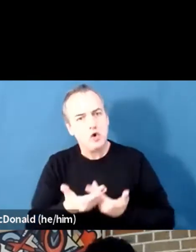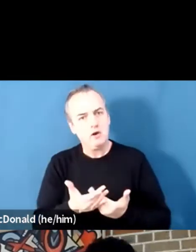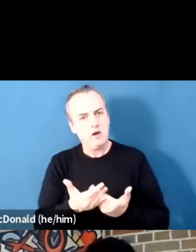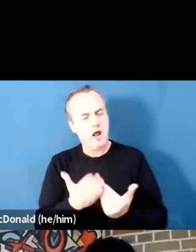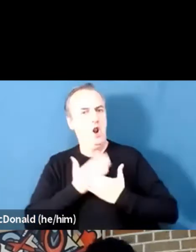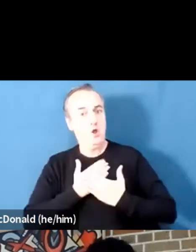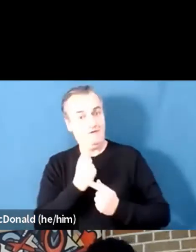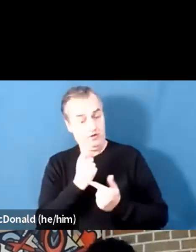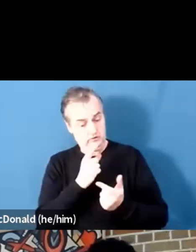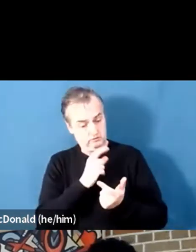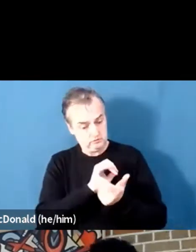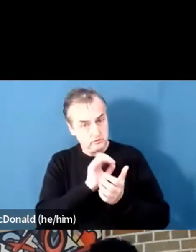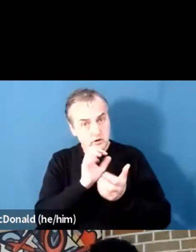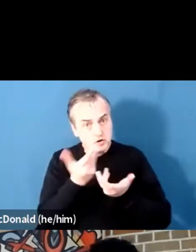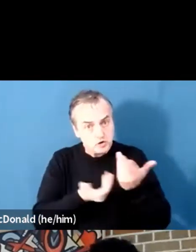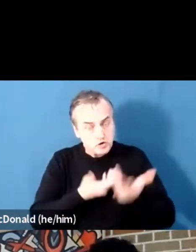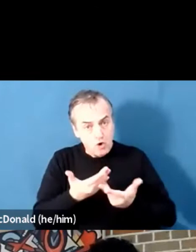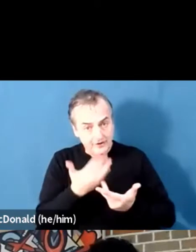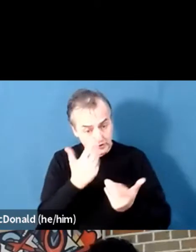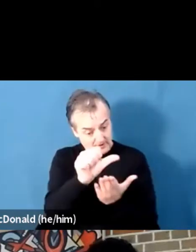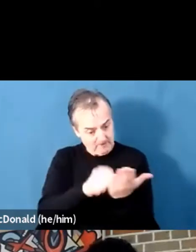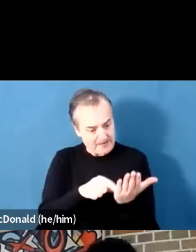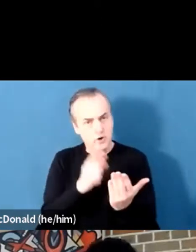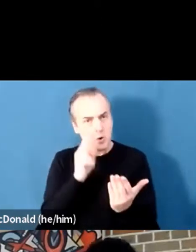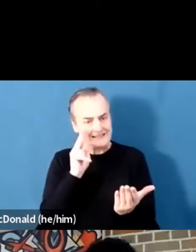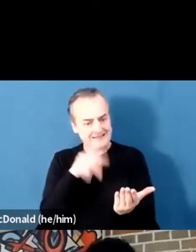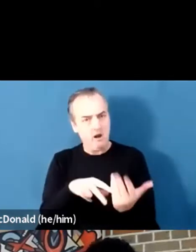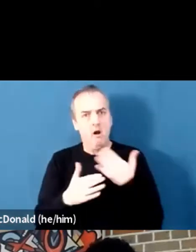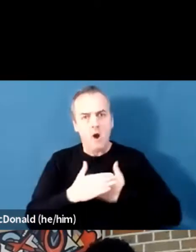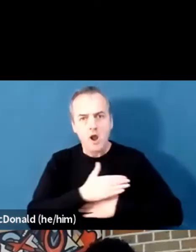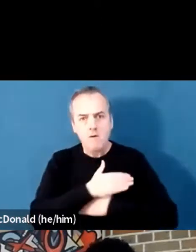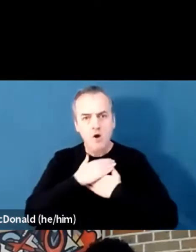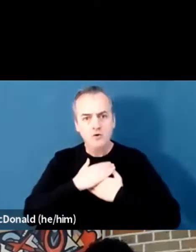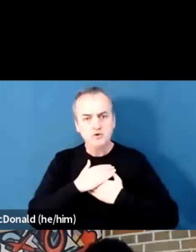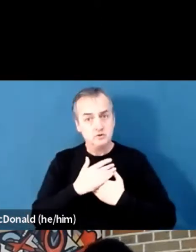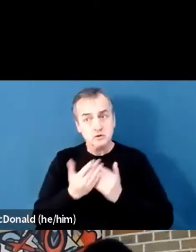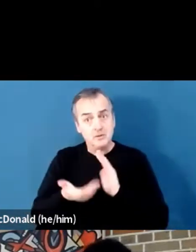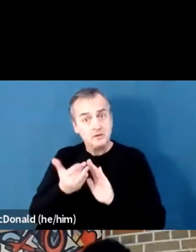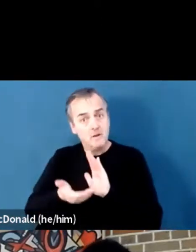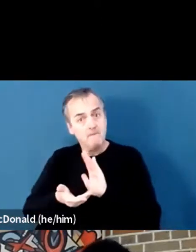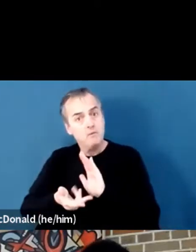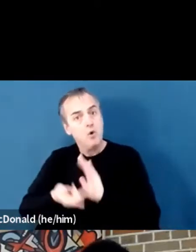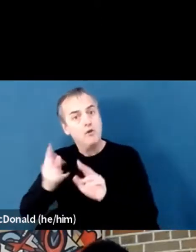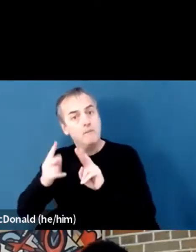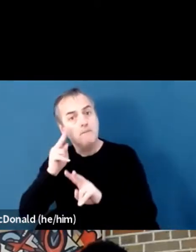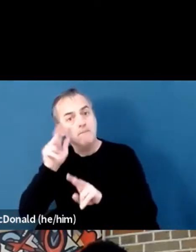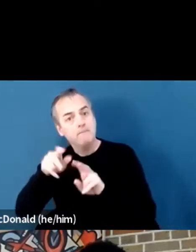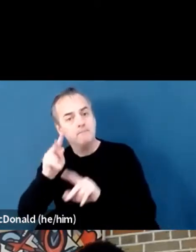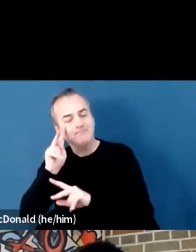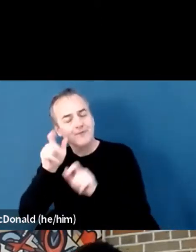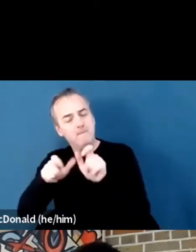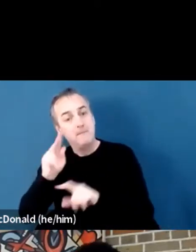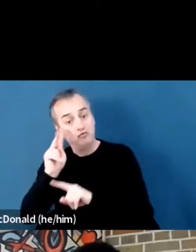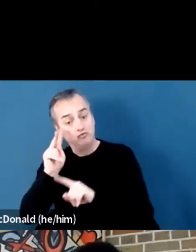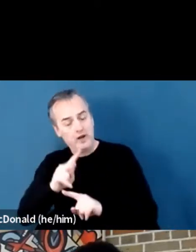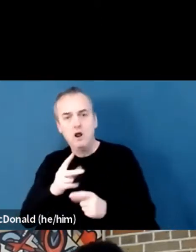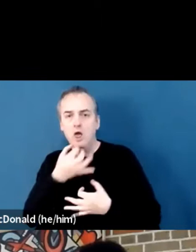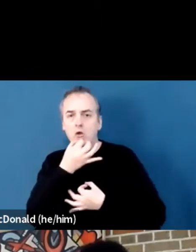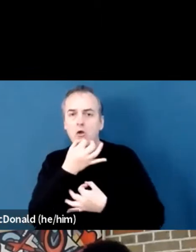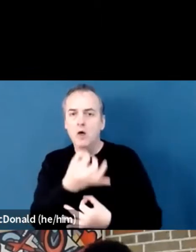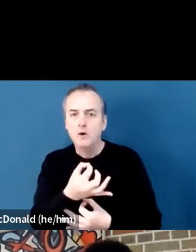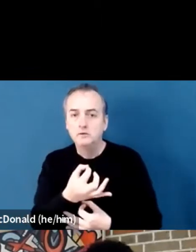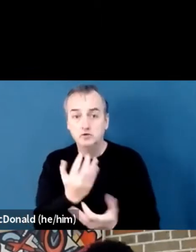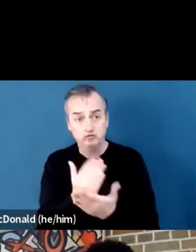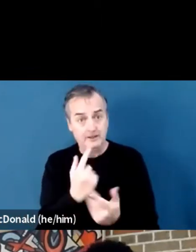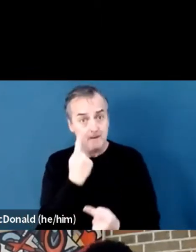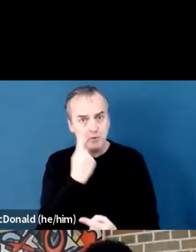writing about and show that in your pitch, and other people will love it as well. Show how excited you are